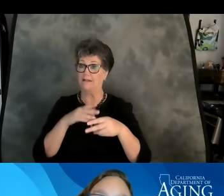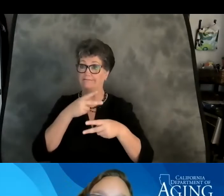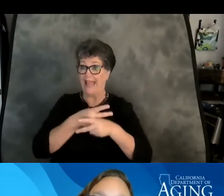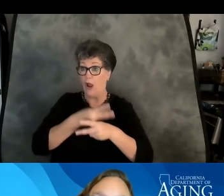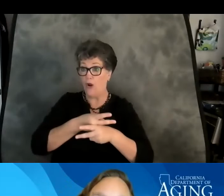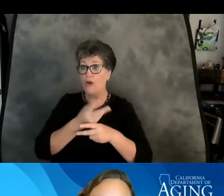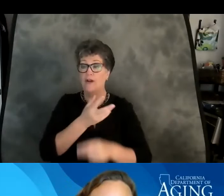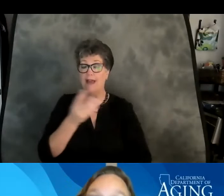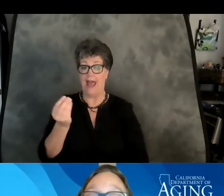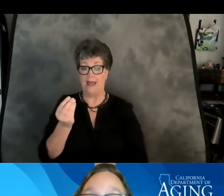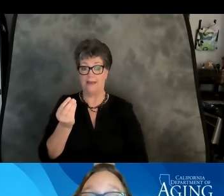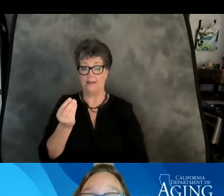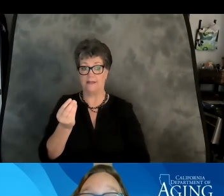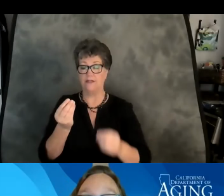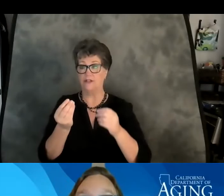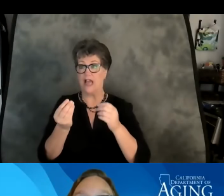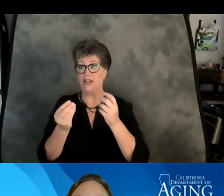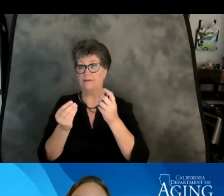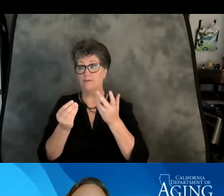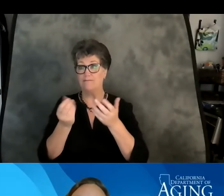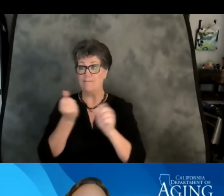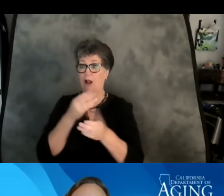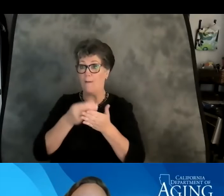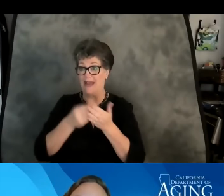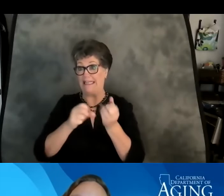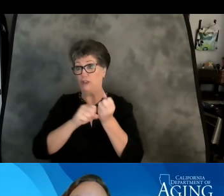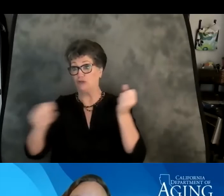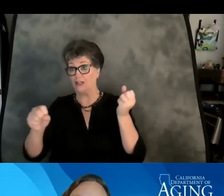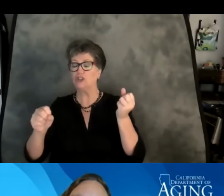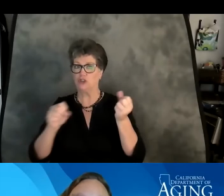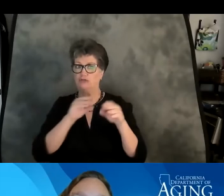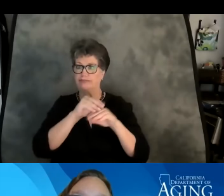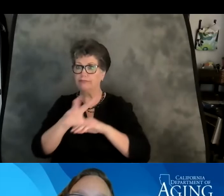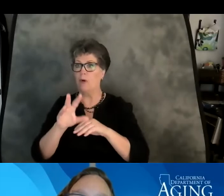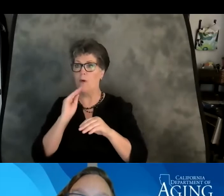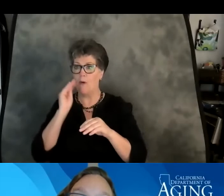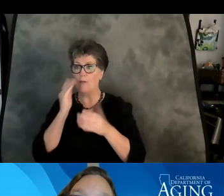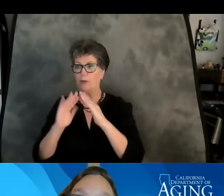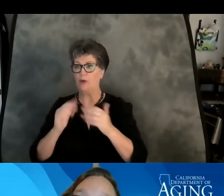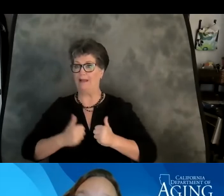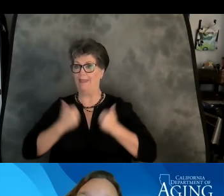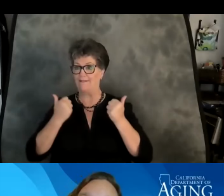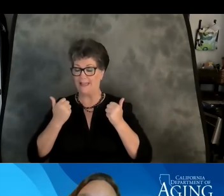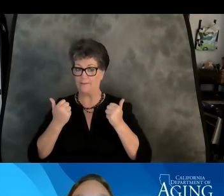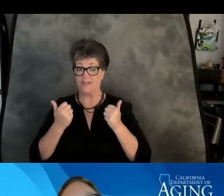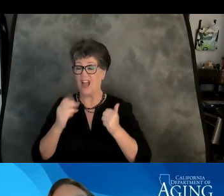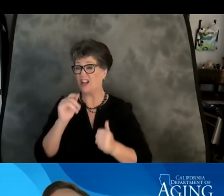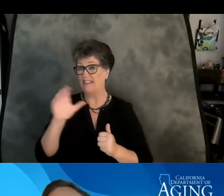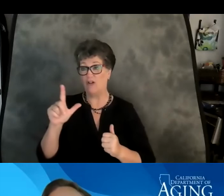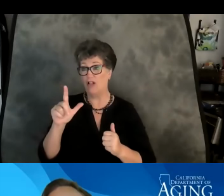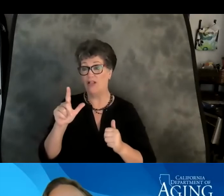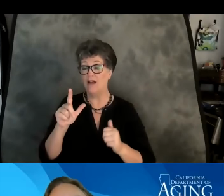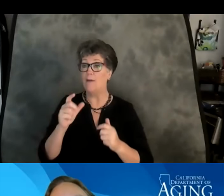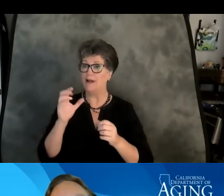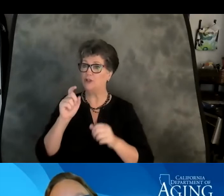course stretch those dollars to provide the truly effective home and community living. Not just the clinical healthcare, but the